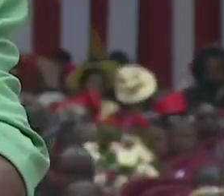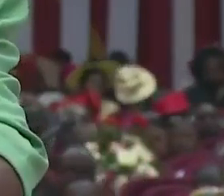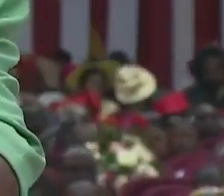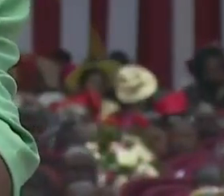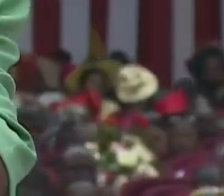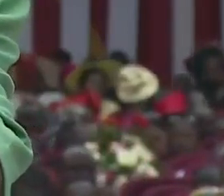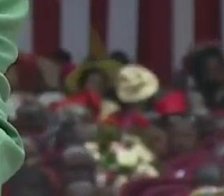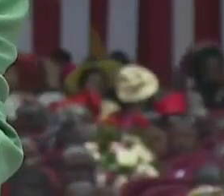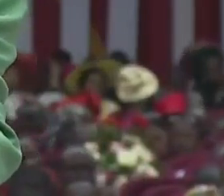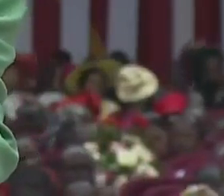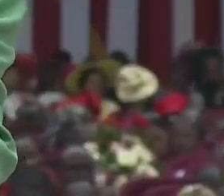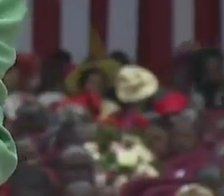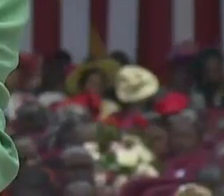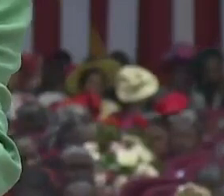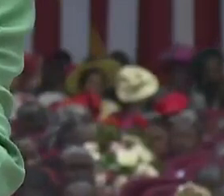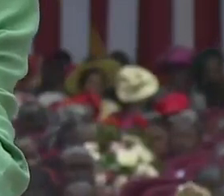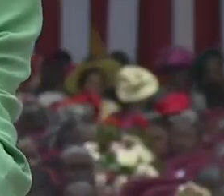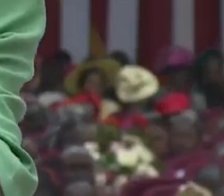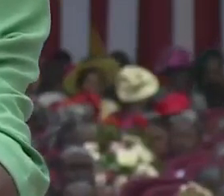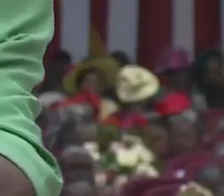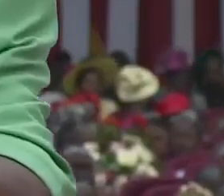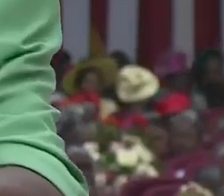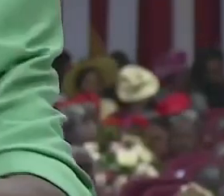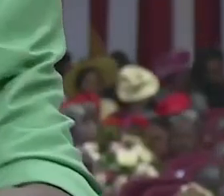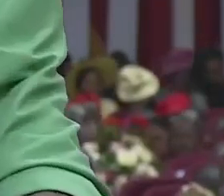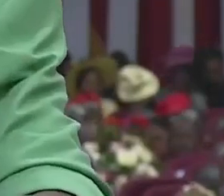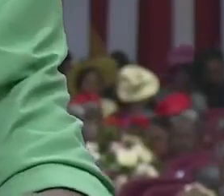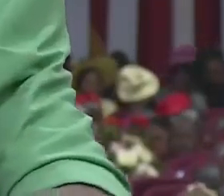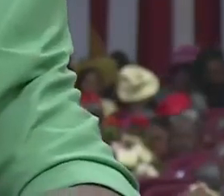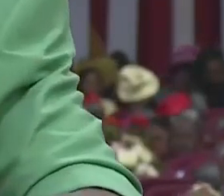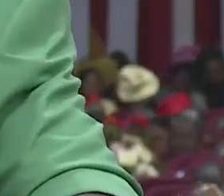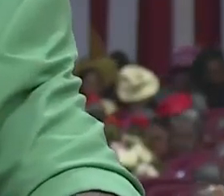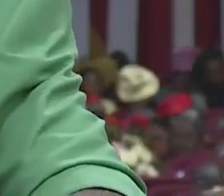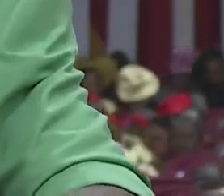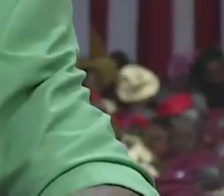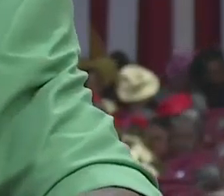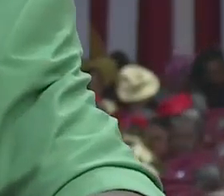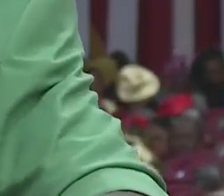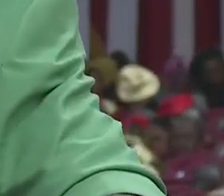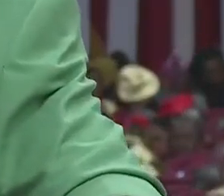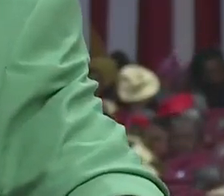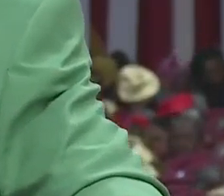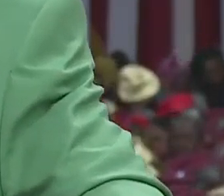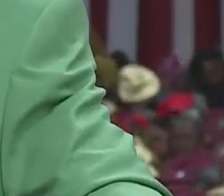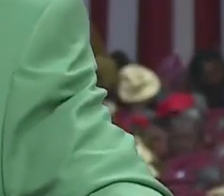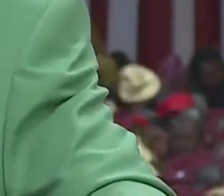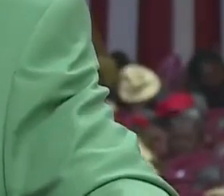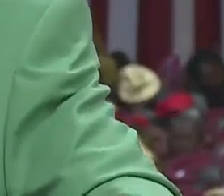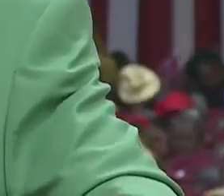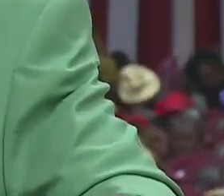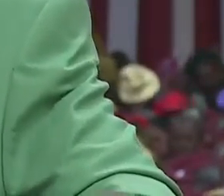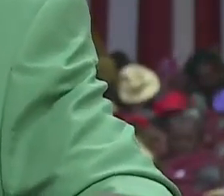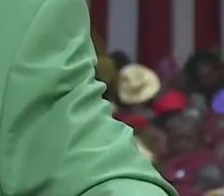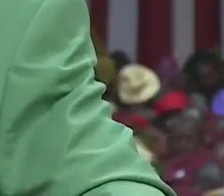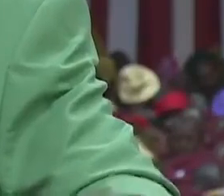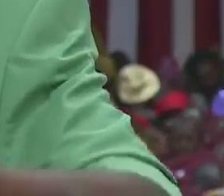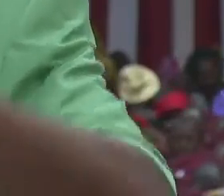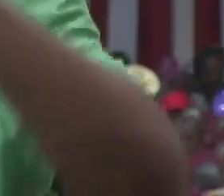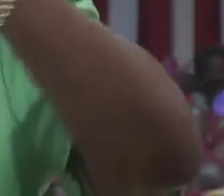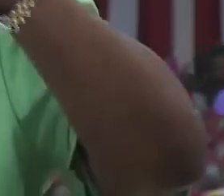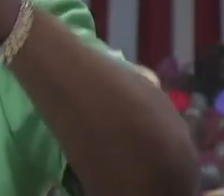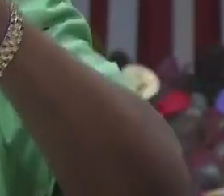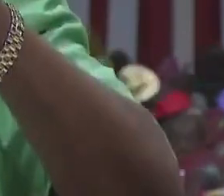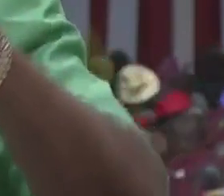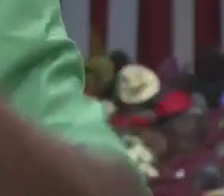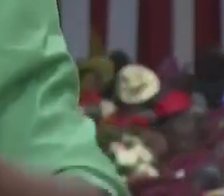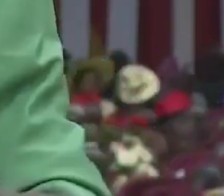of salvation that you say you are coming for and you are laughing. Kese ru igbala to jade fun to si rerin eye. Not the